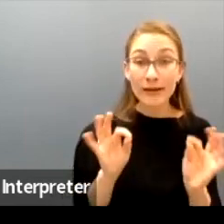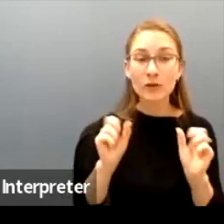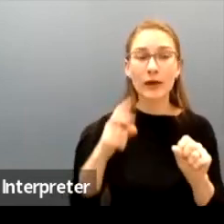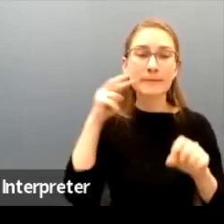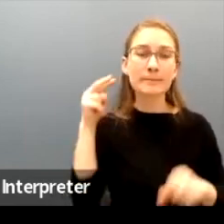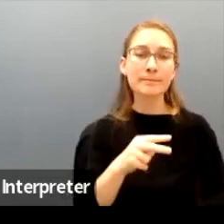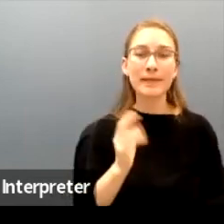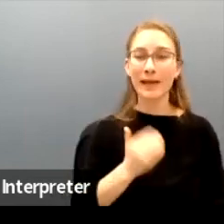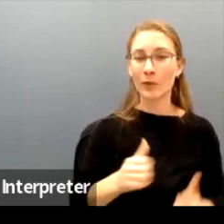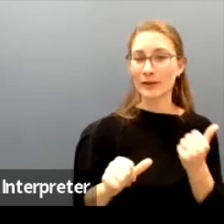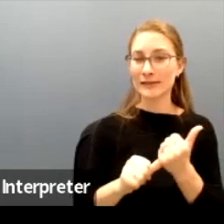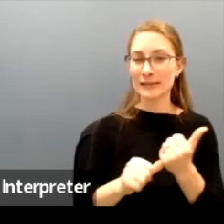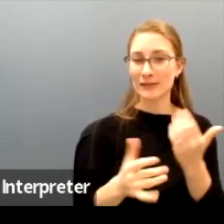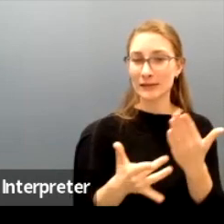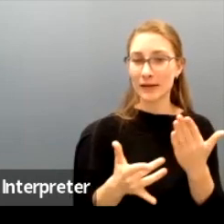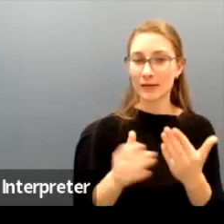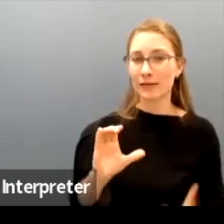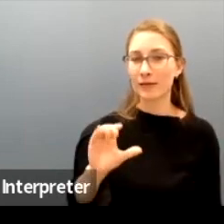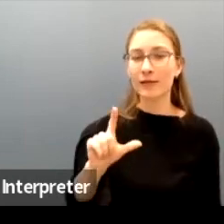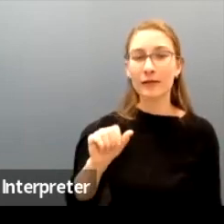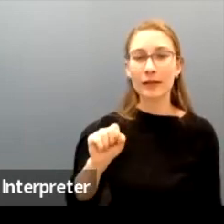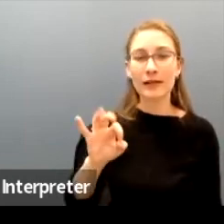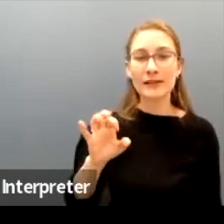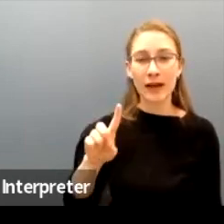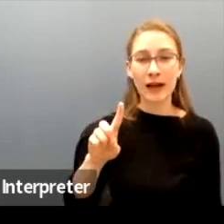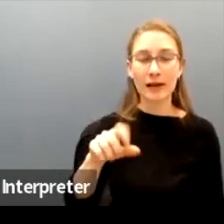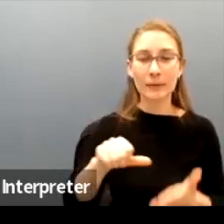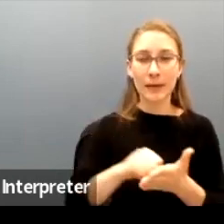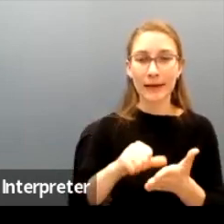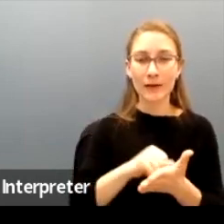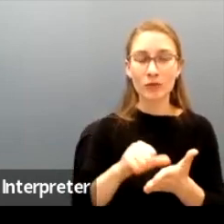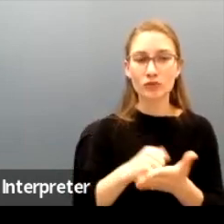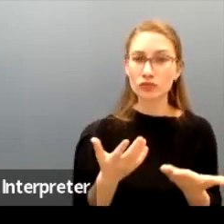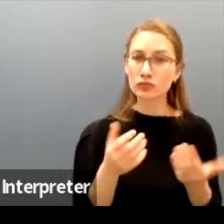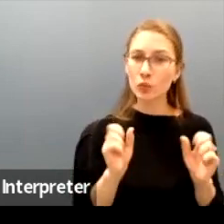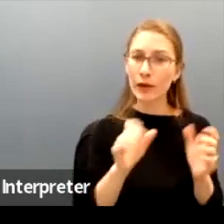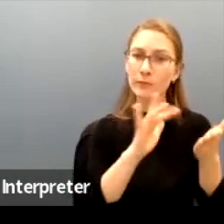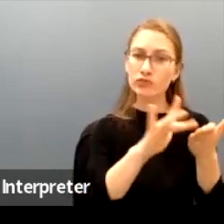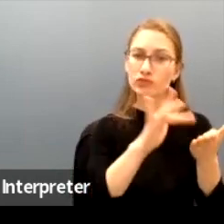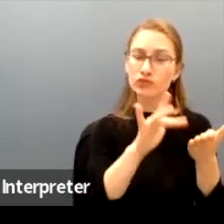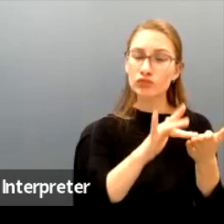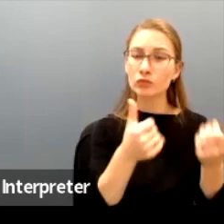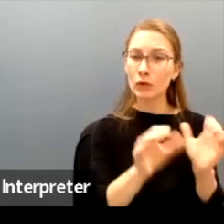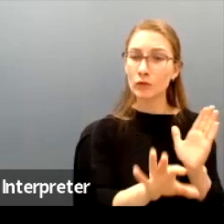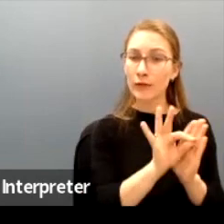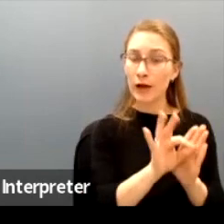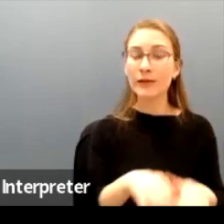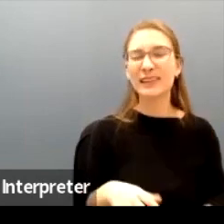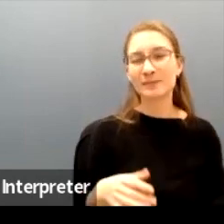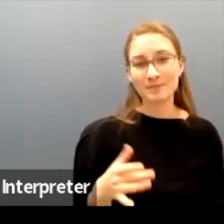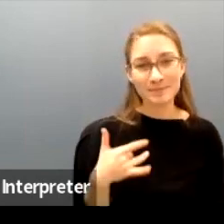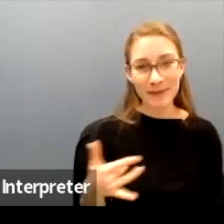Classifieds page and see if there's anything that you can find. Again, these are typically gently used items that are no longer beneficial to